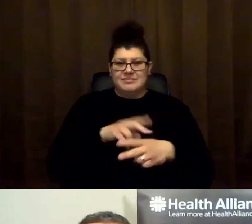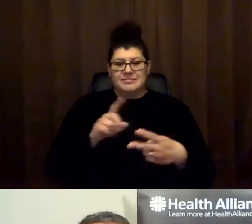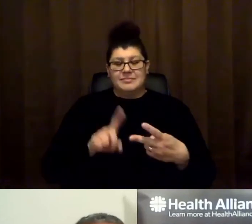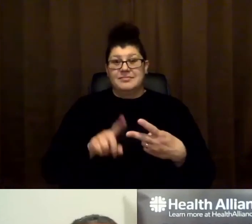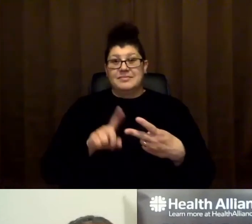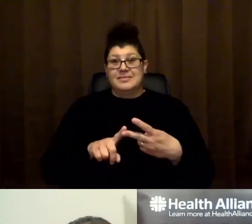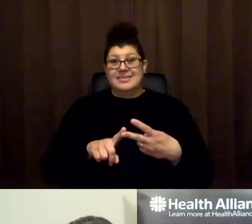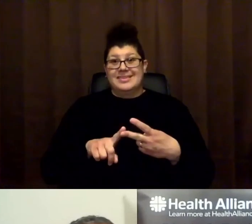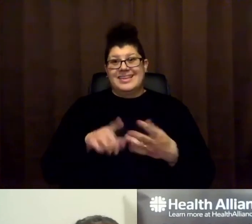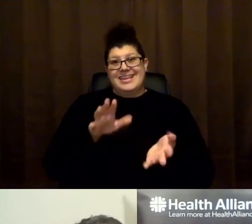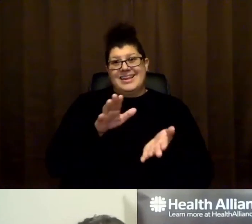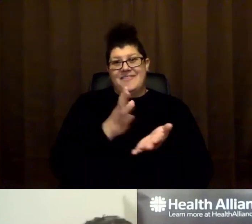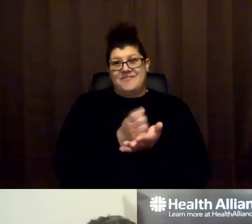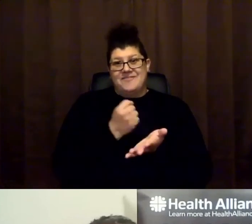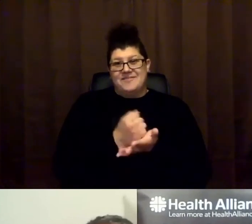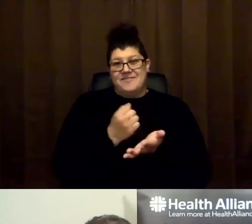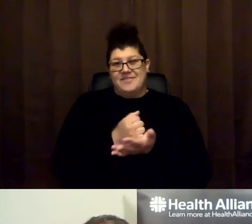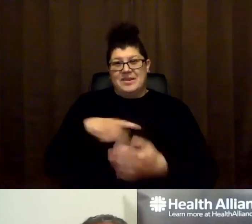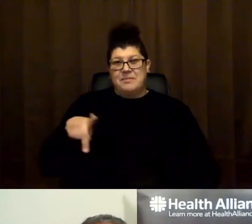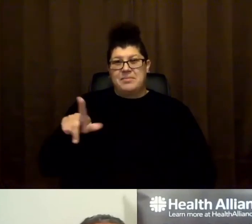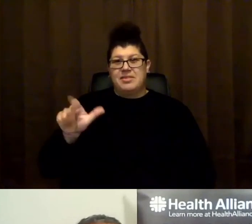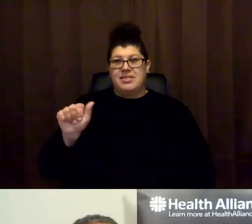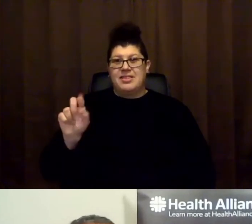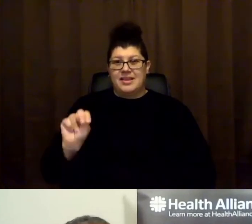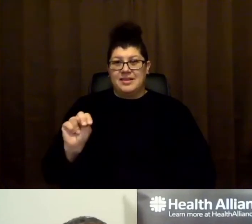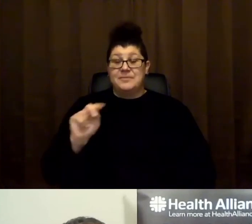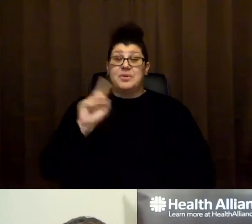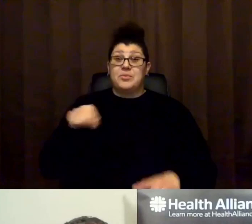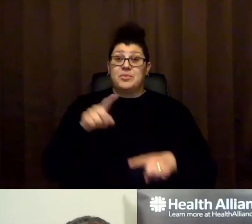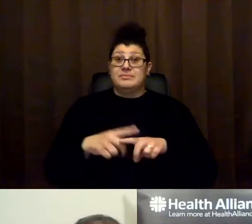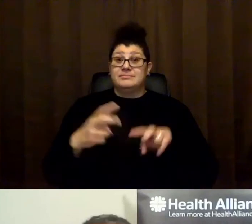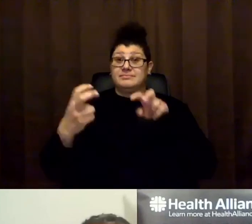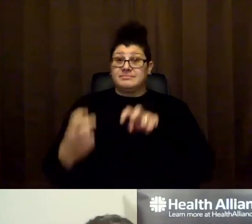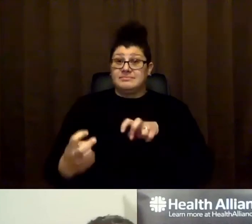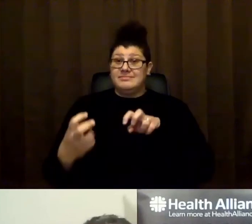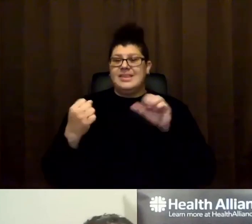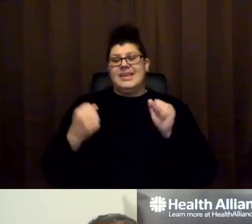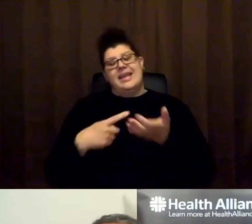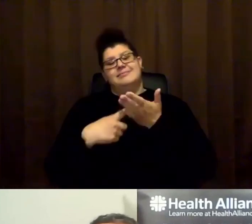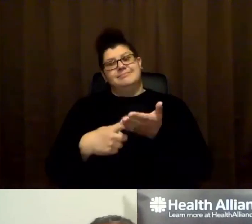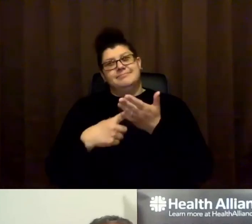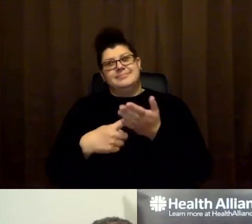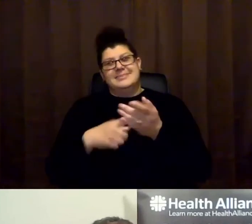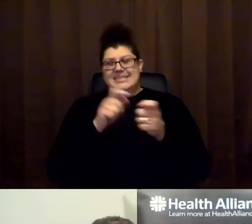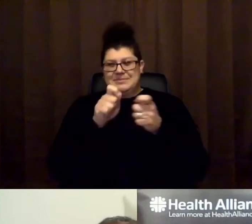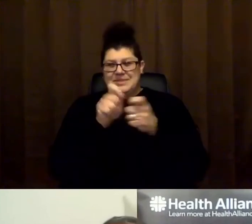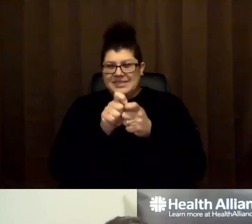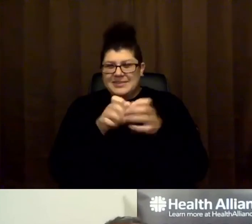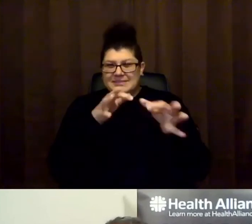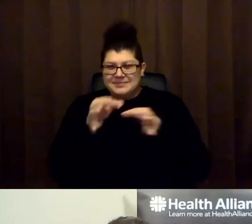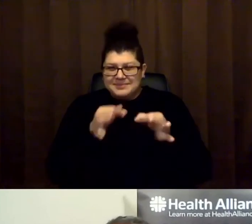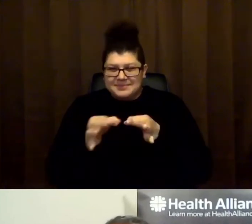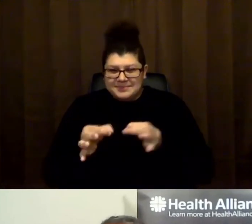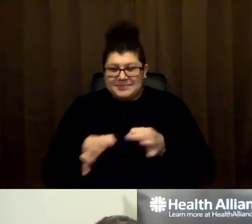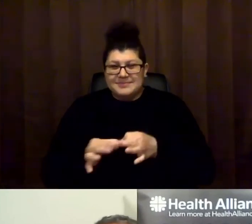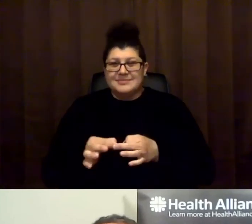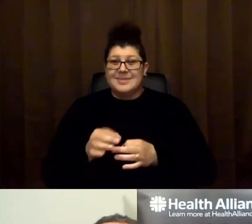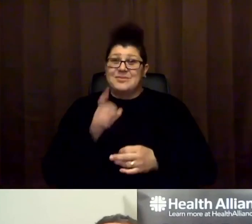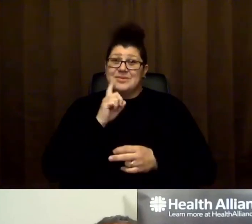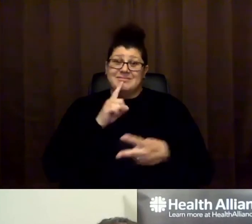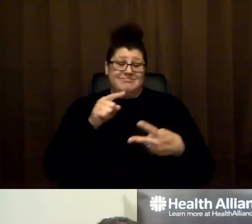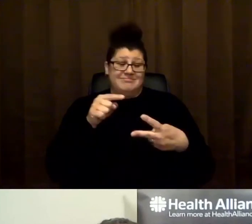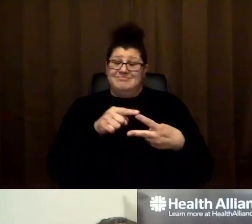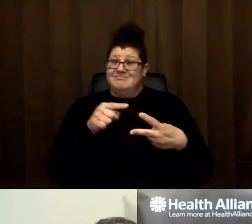Advantage plan. And when we have the opportunity to sit down with you, we can talk about all those options and all the details that go into it. But it's really just two things you're choosing